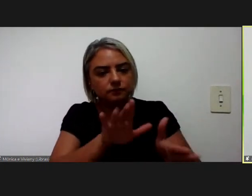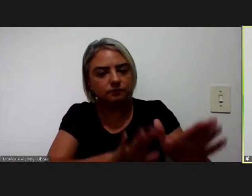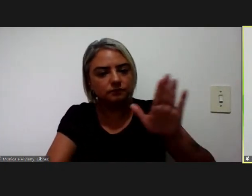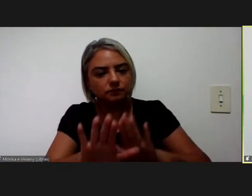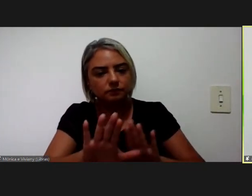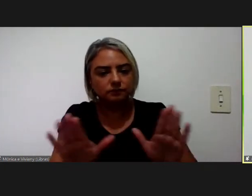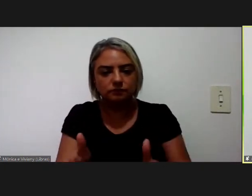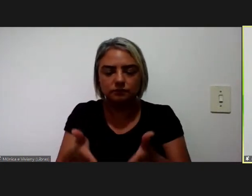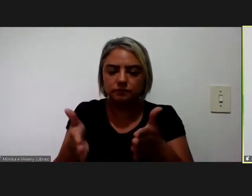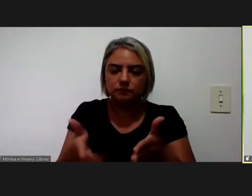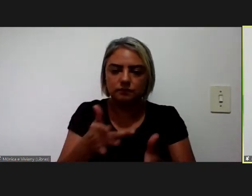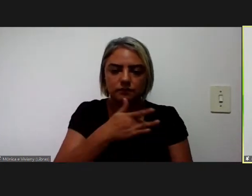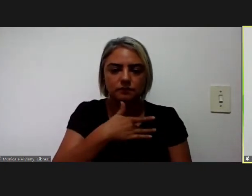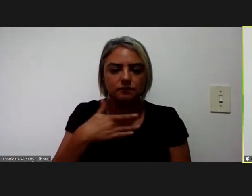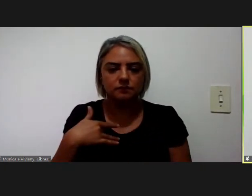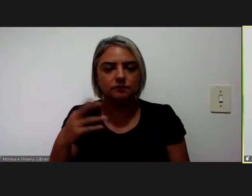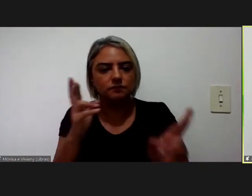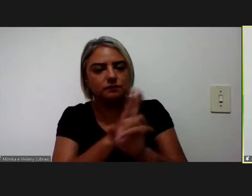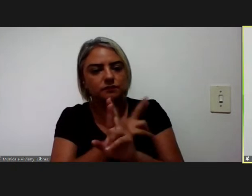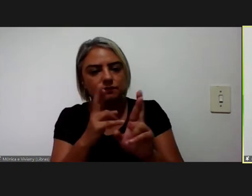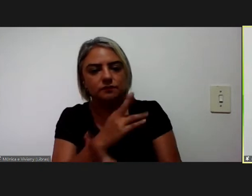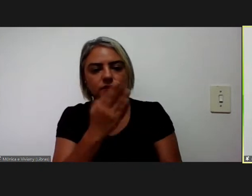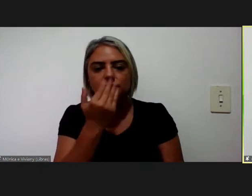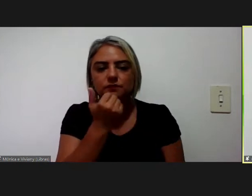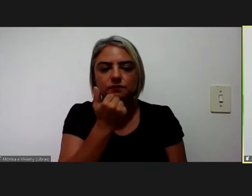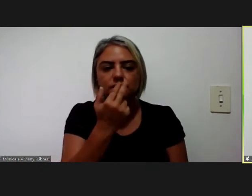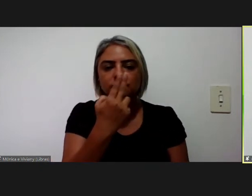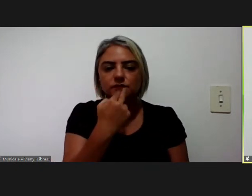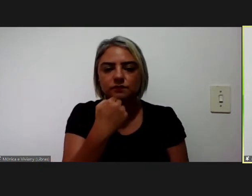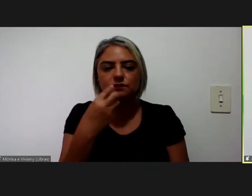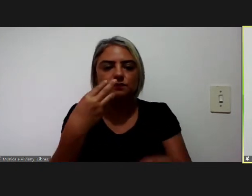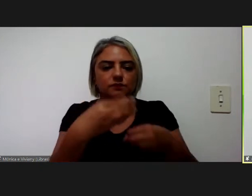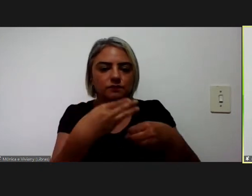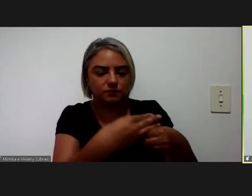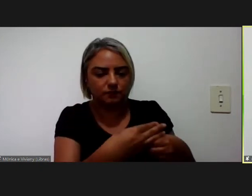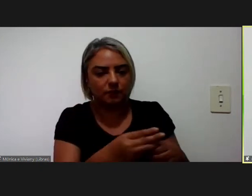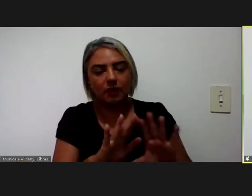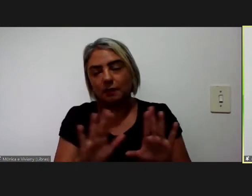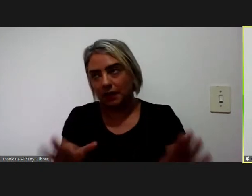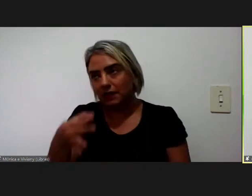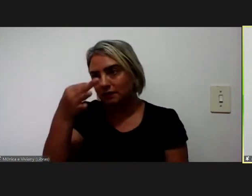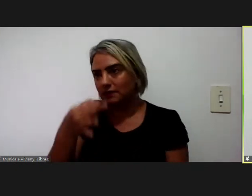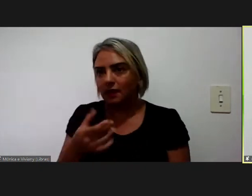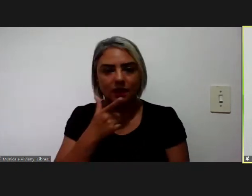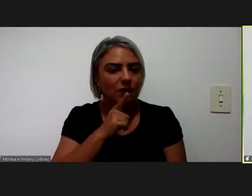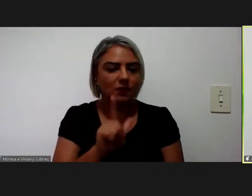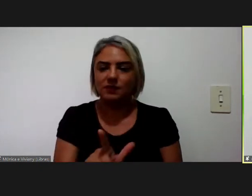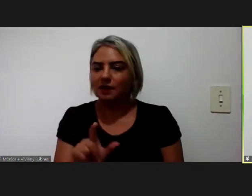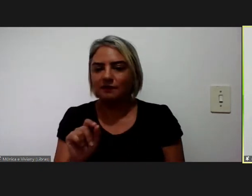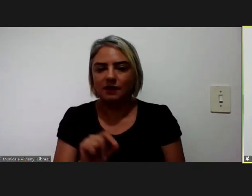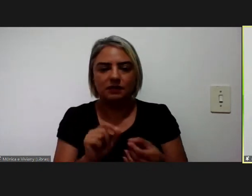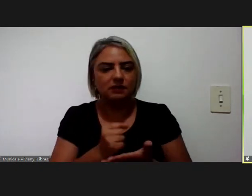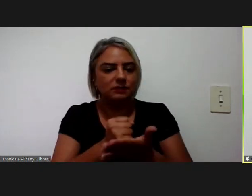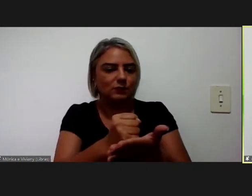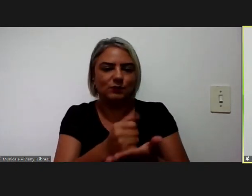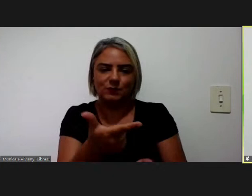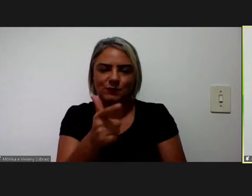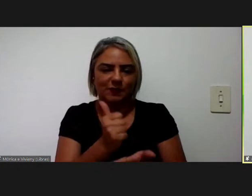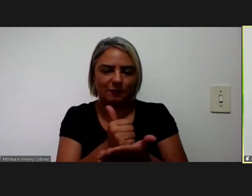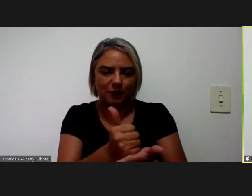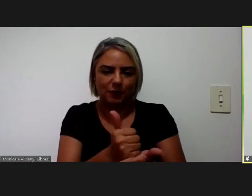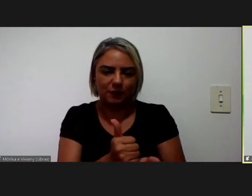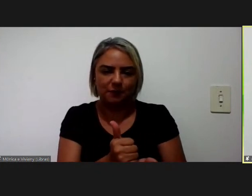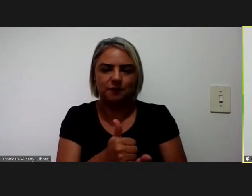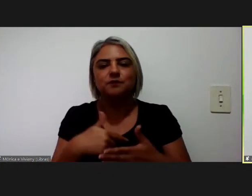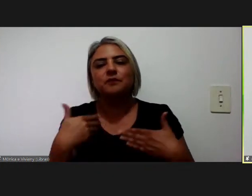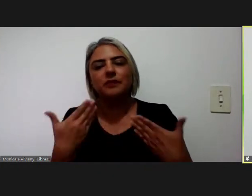strengthen this prevention and promotion of health related to nutrition, but we cannot do